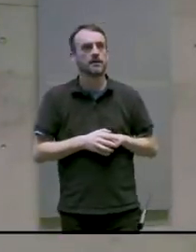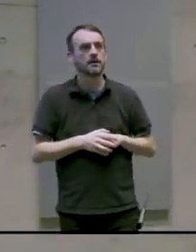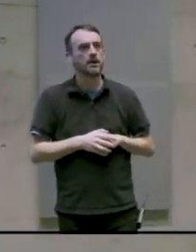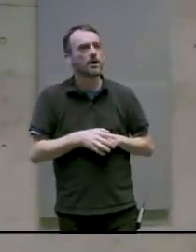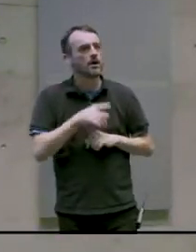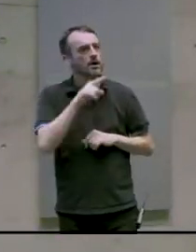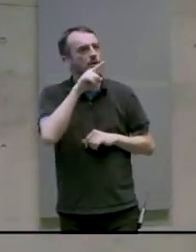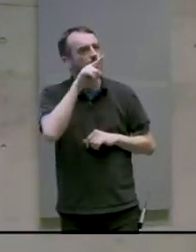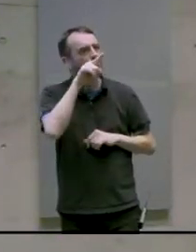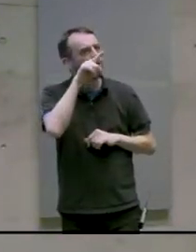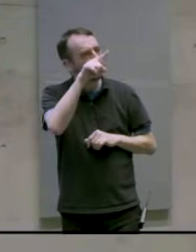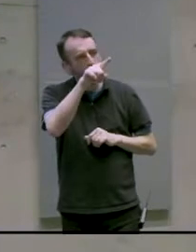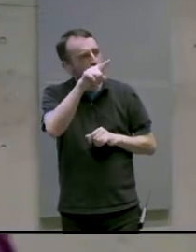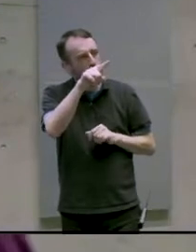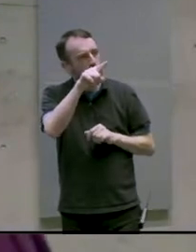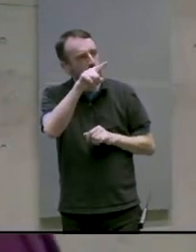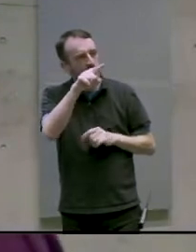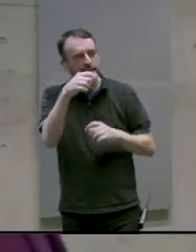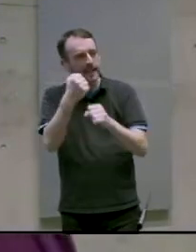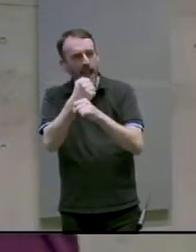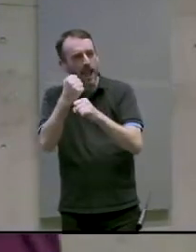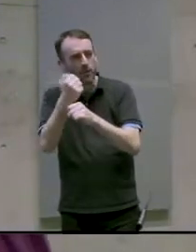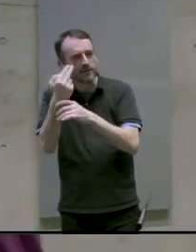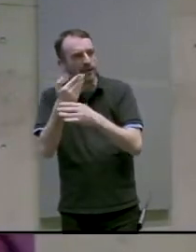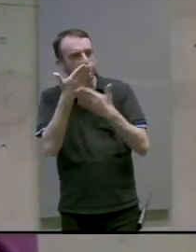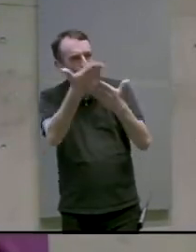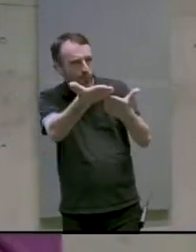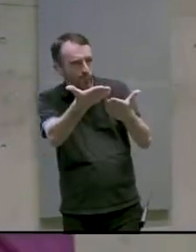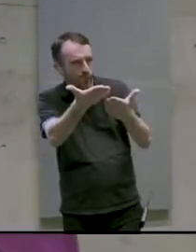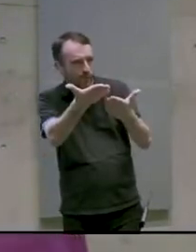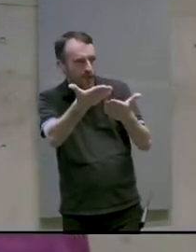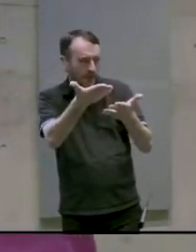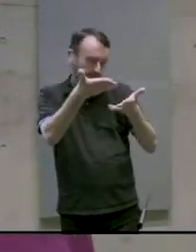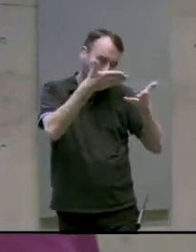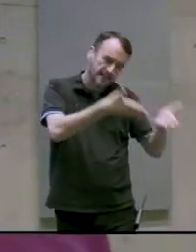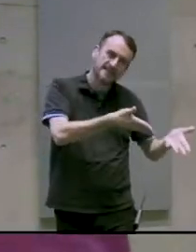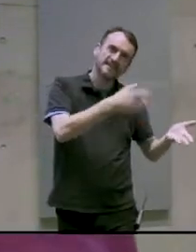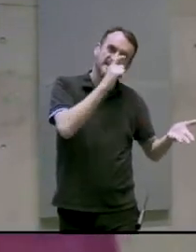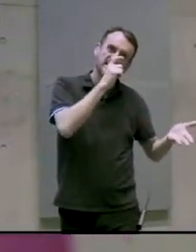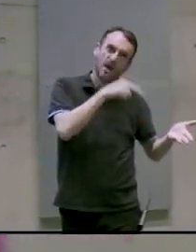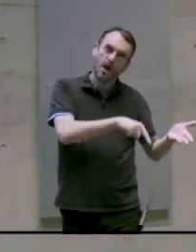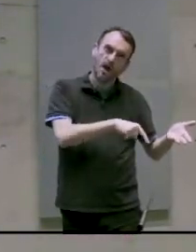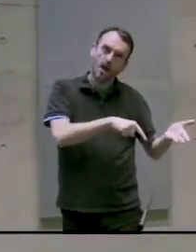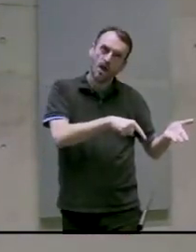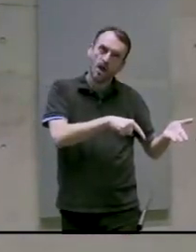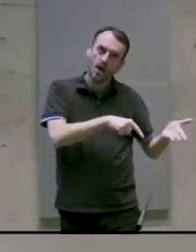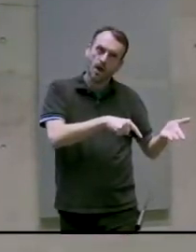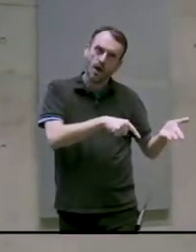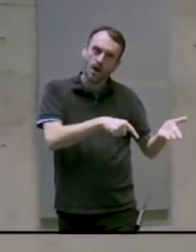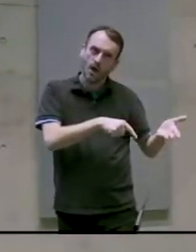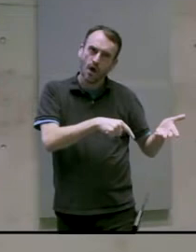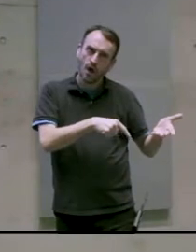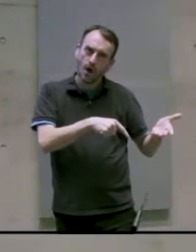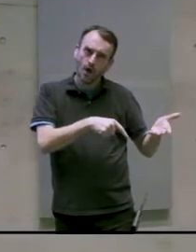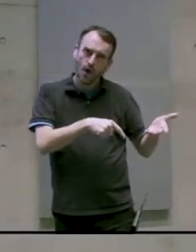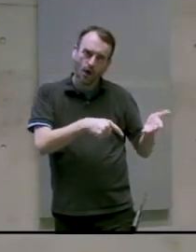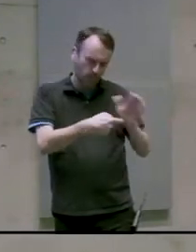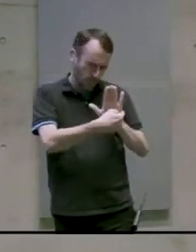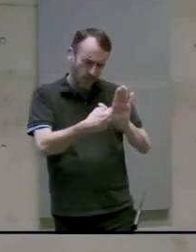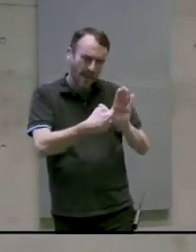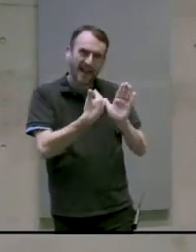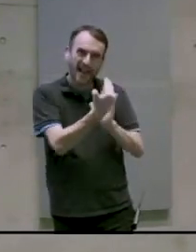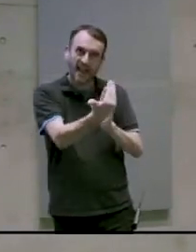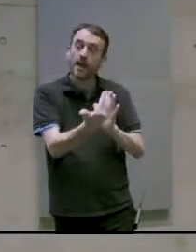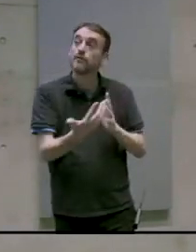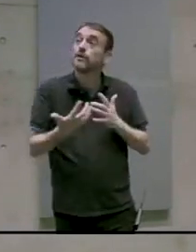bought bloody Barbie Horse Riding. She would have done. So it's like, we did what it said on the tin. So you make something for your audience, and you